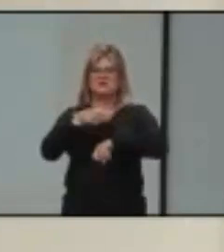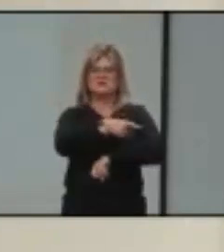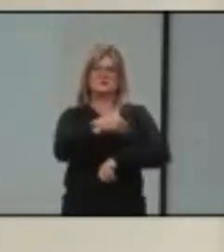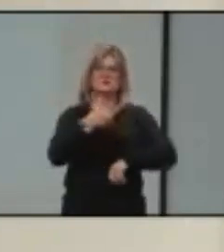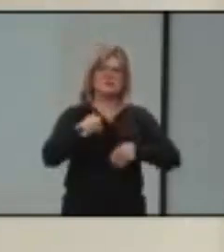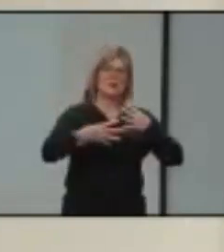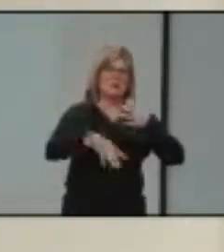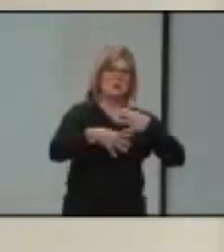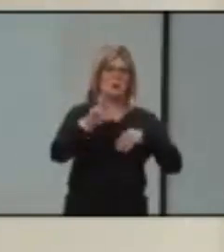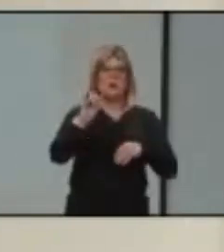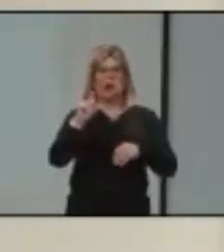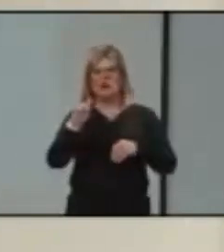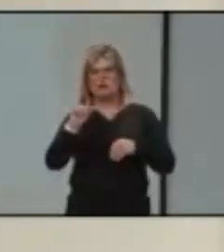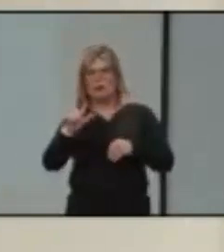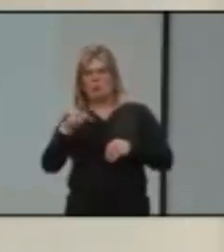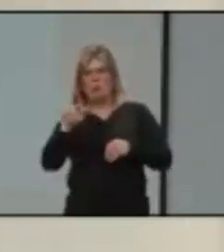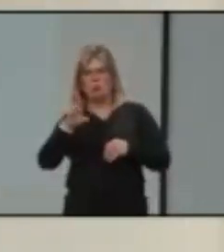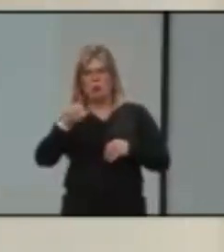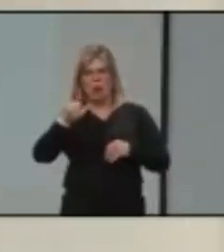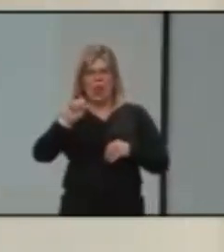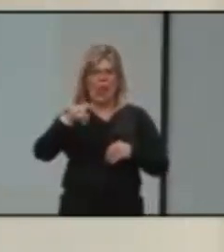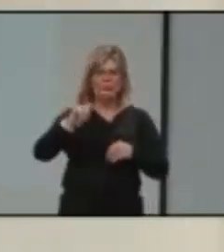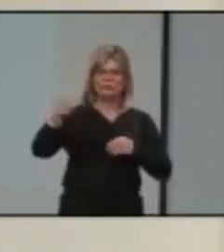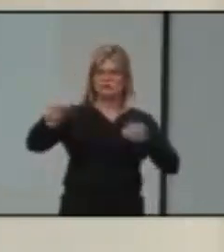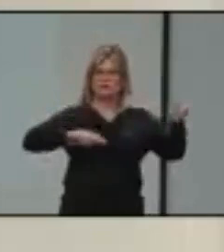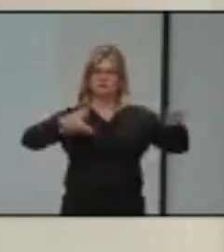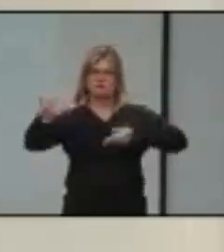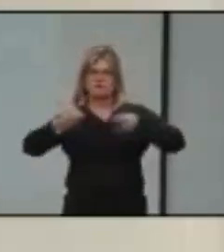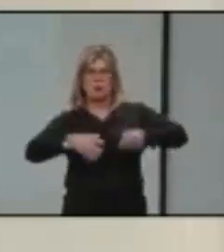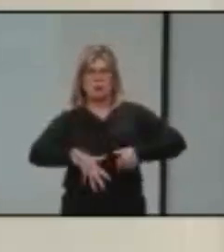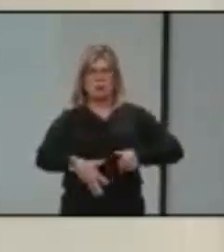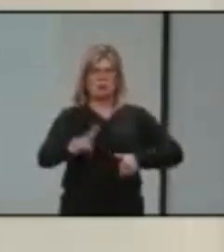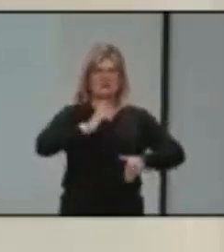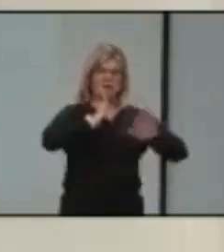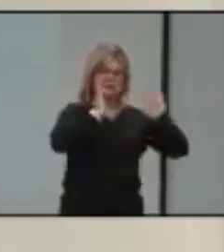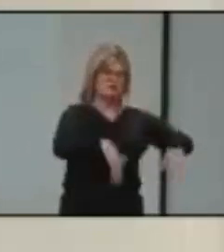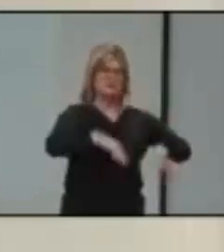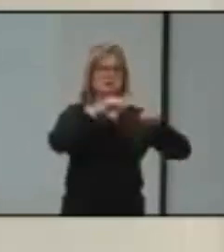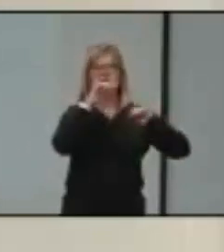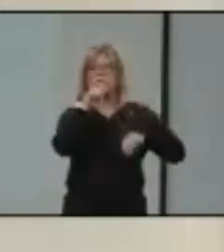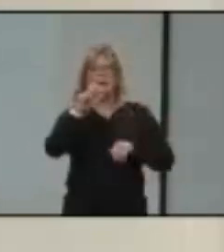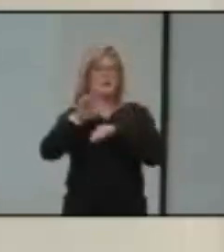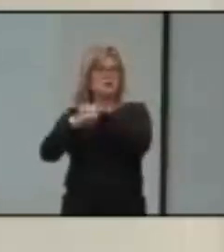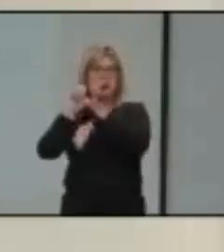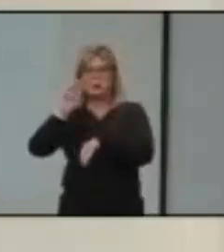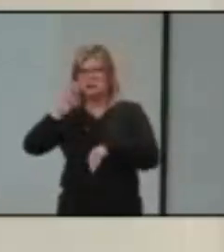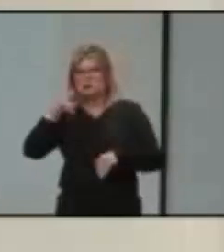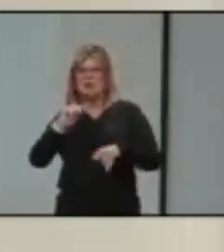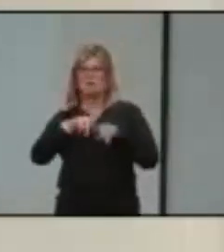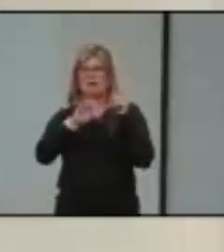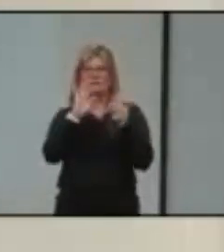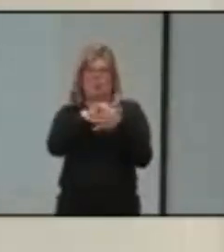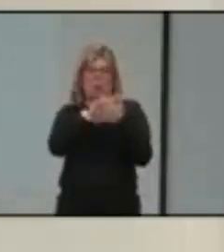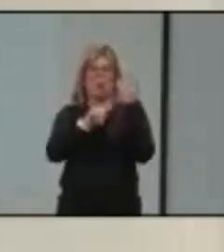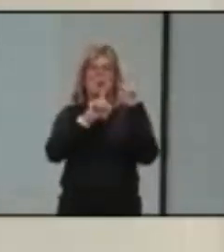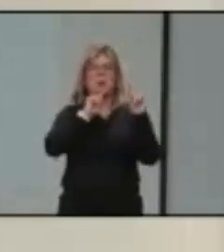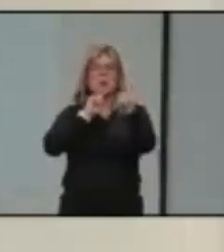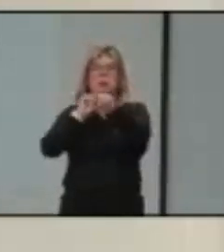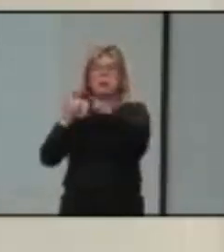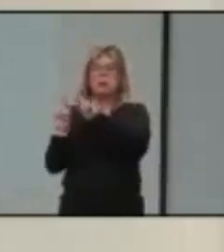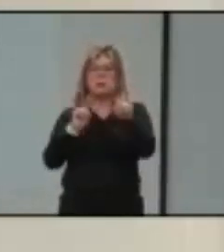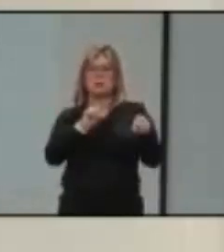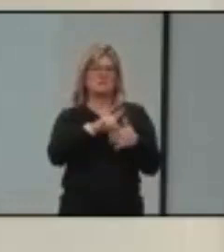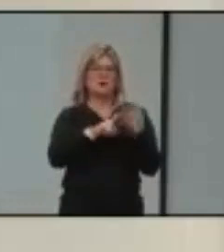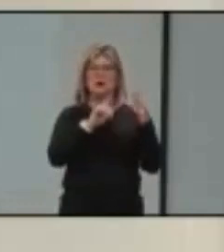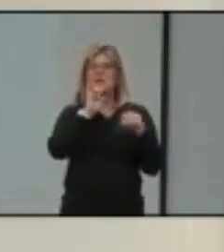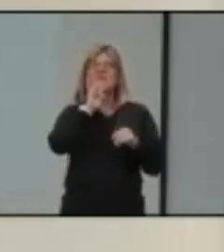rectal prolapse. Give me this, give me that, give me this, give me that. The pregnancy's fine. We can call OB, right? Just rambling off all these orders. Again, still